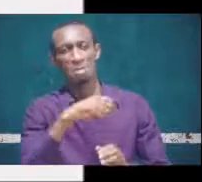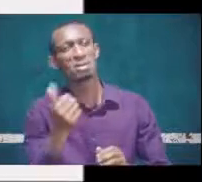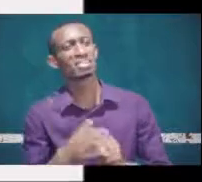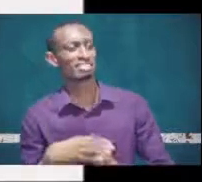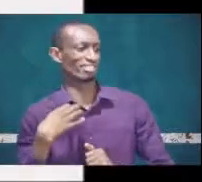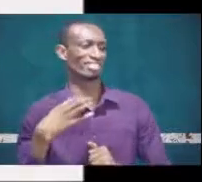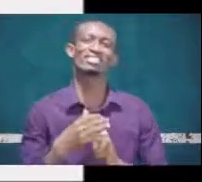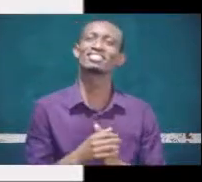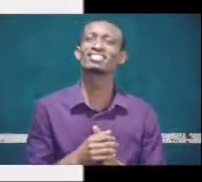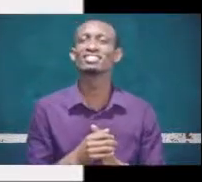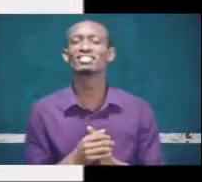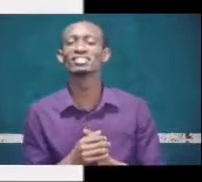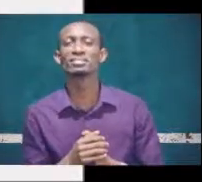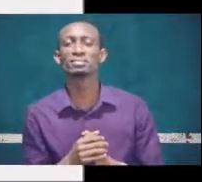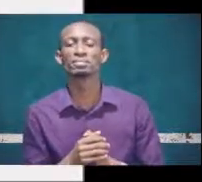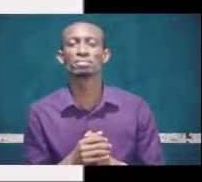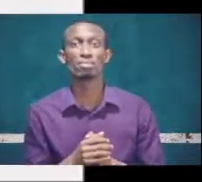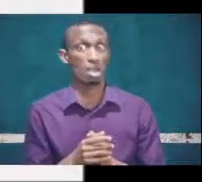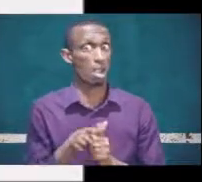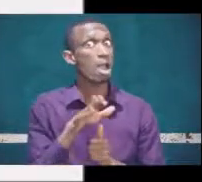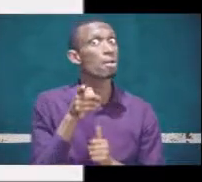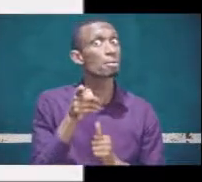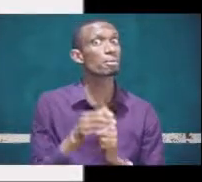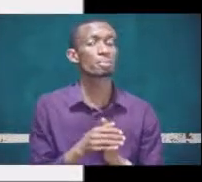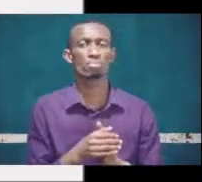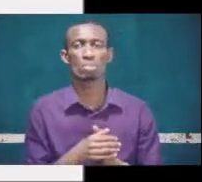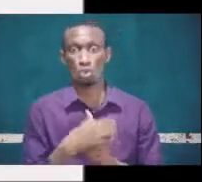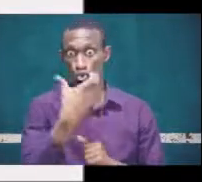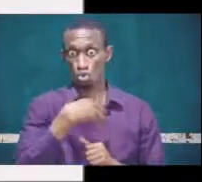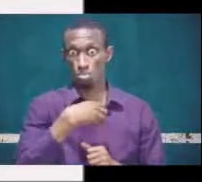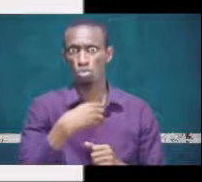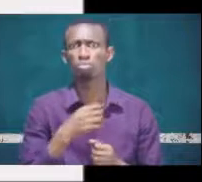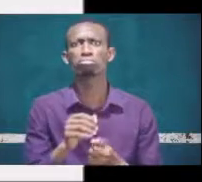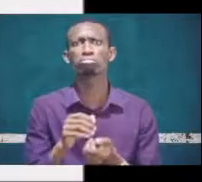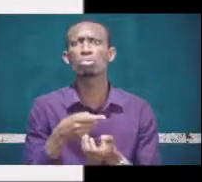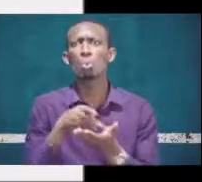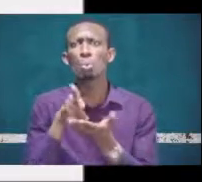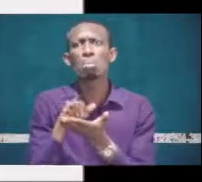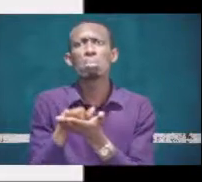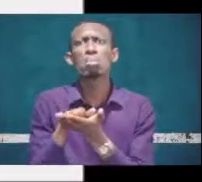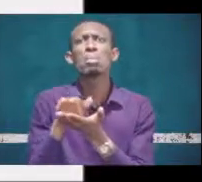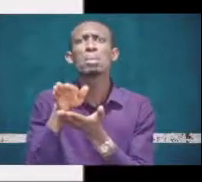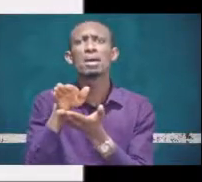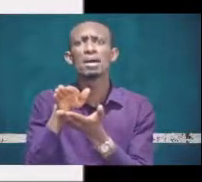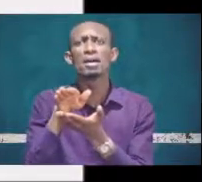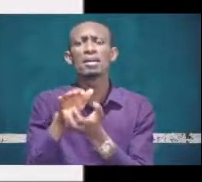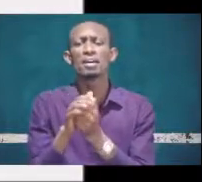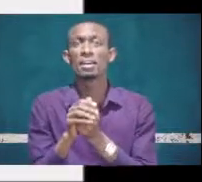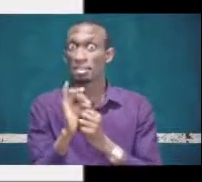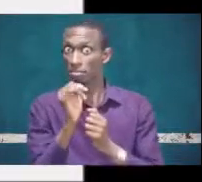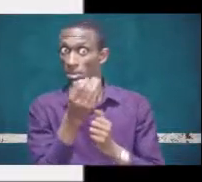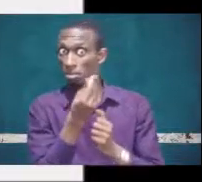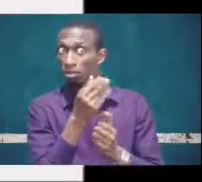in this case, the demand for these goods will increase when prices increase.